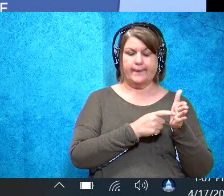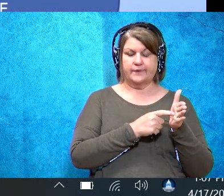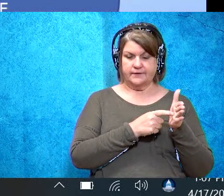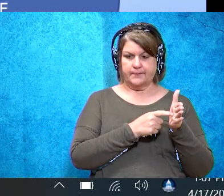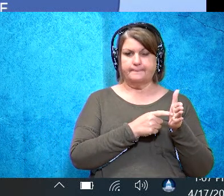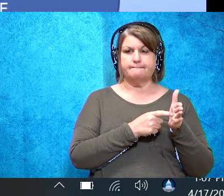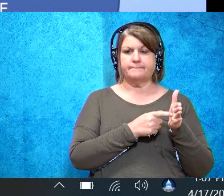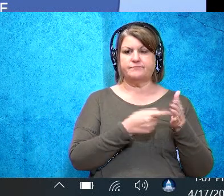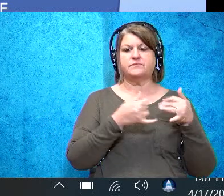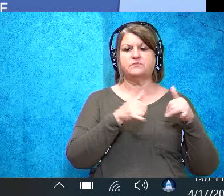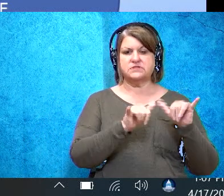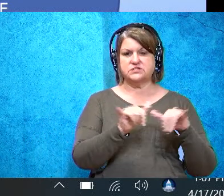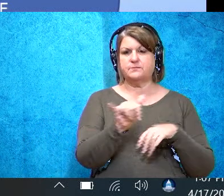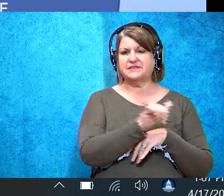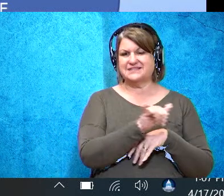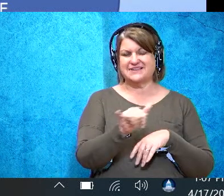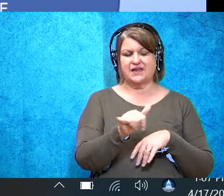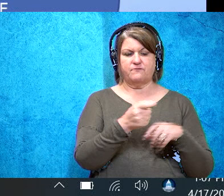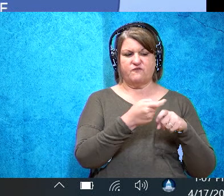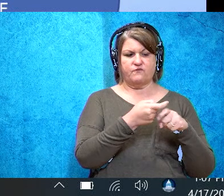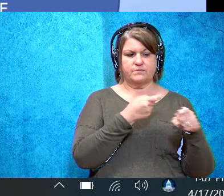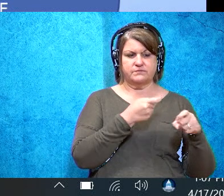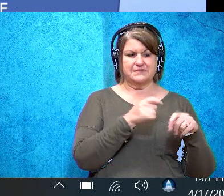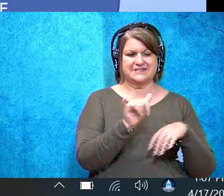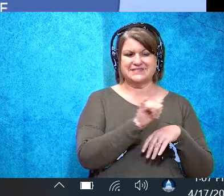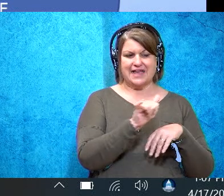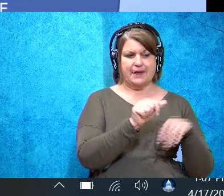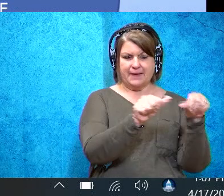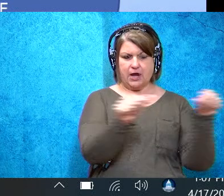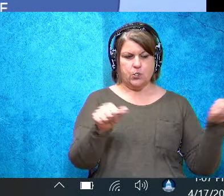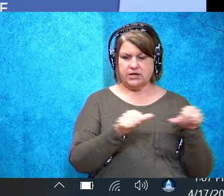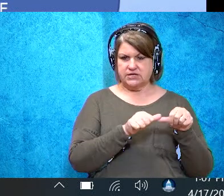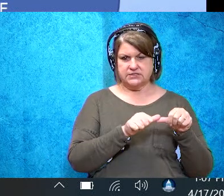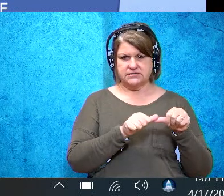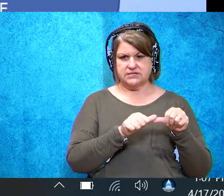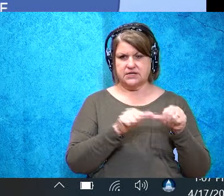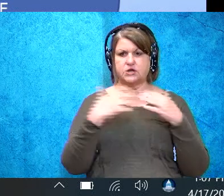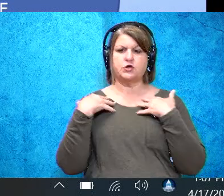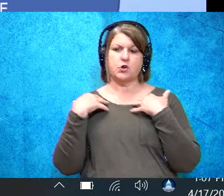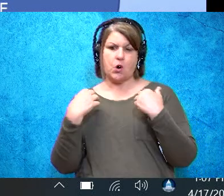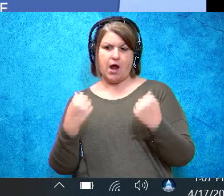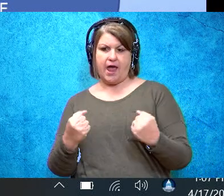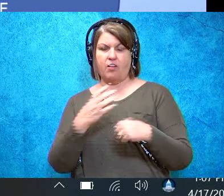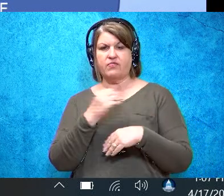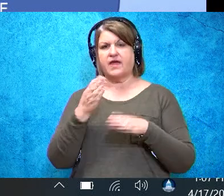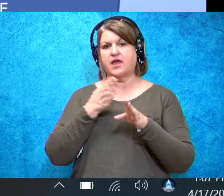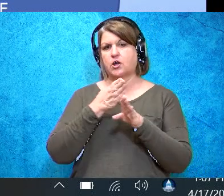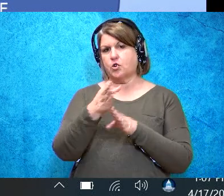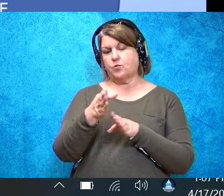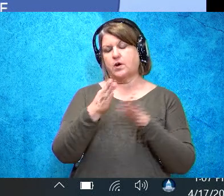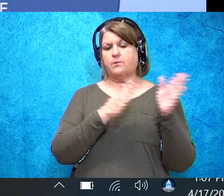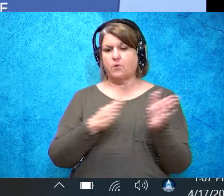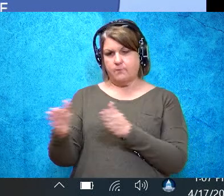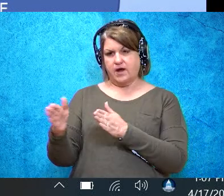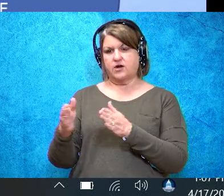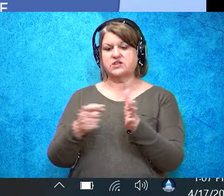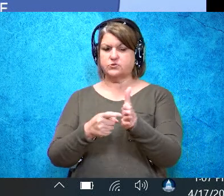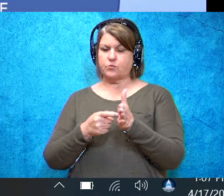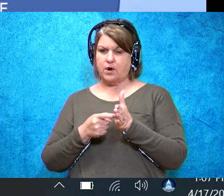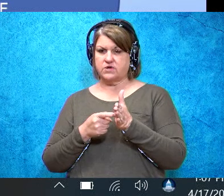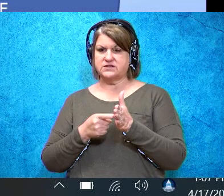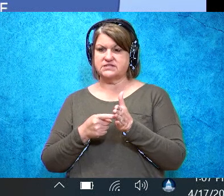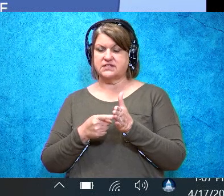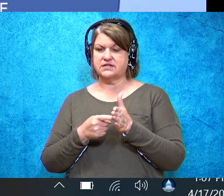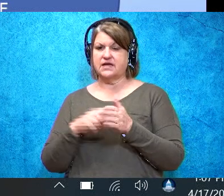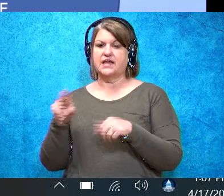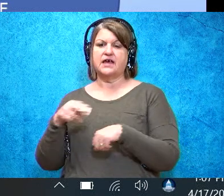the same, would come from the same areas. Your health and career preparedness requirements, and of course